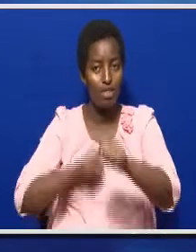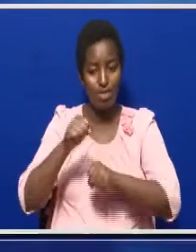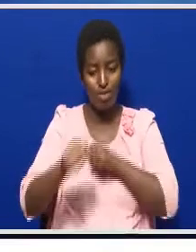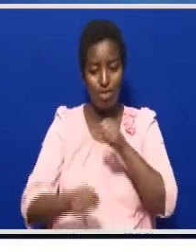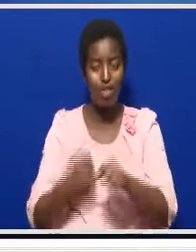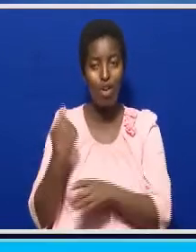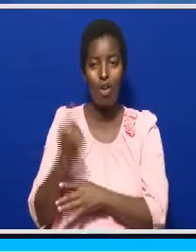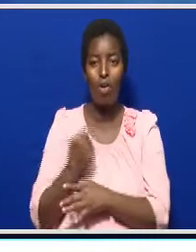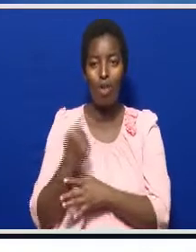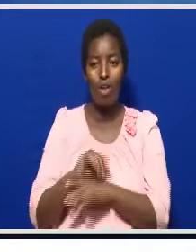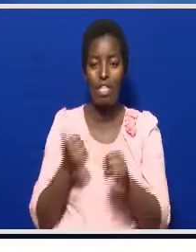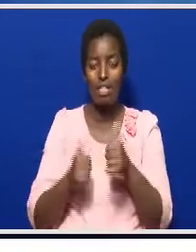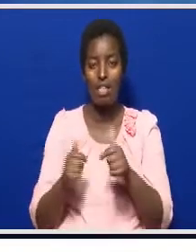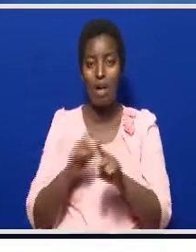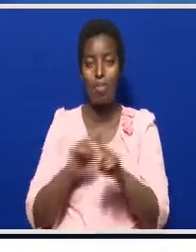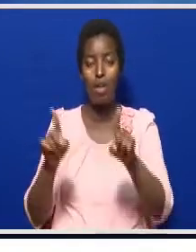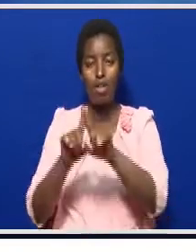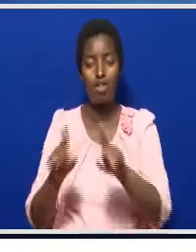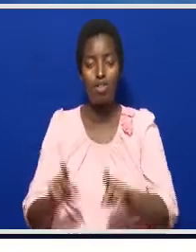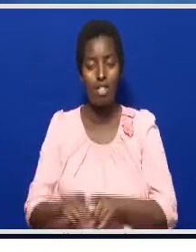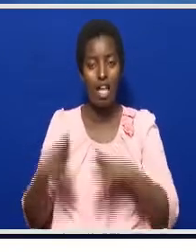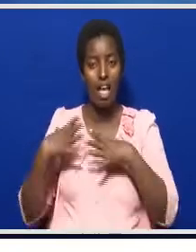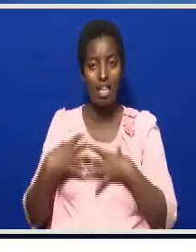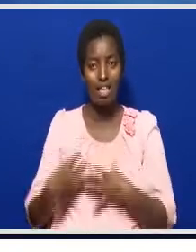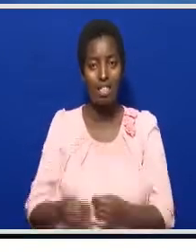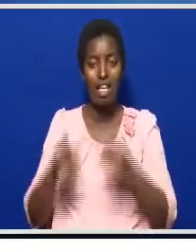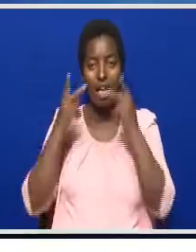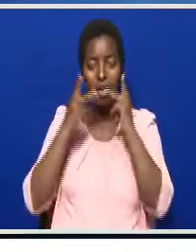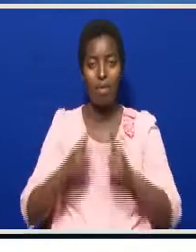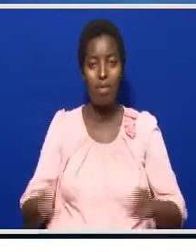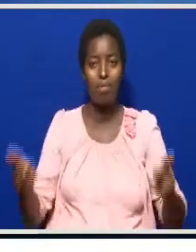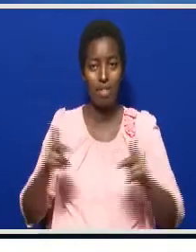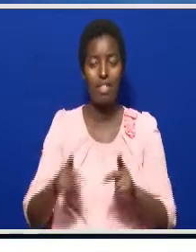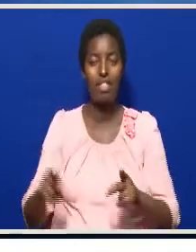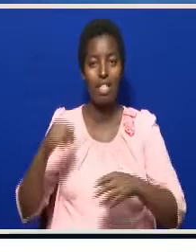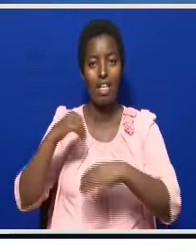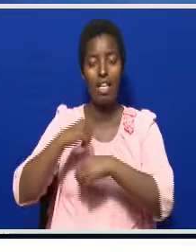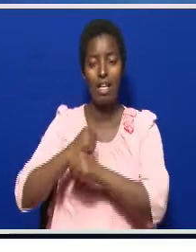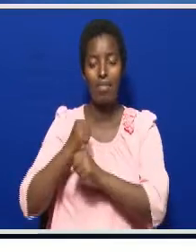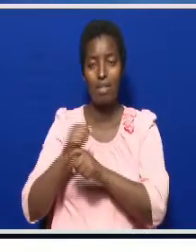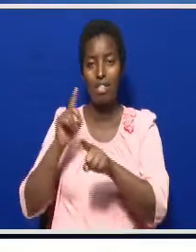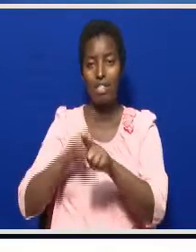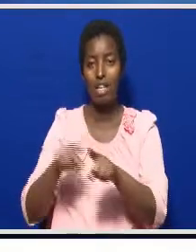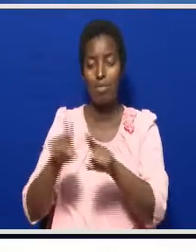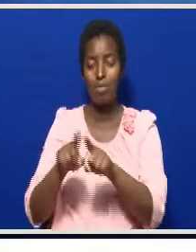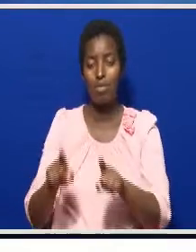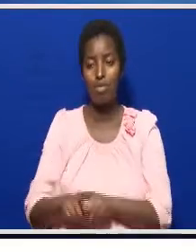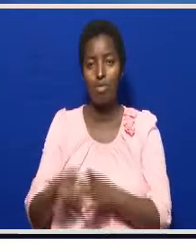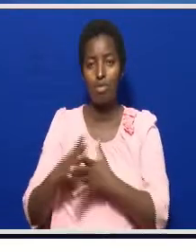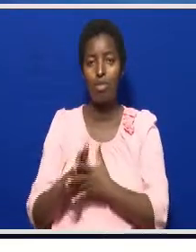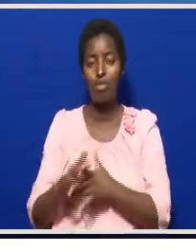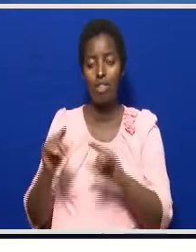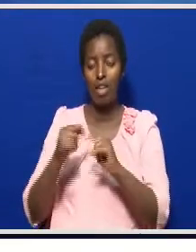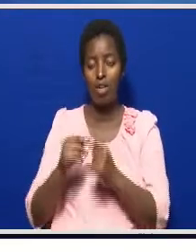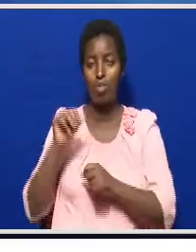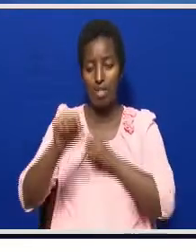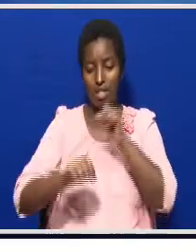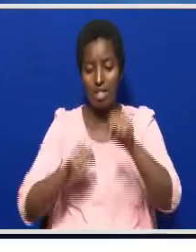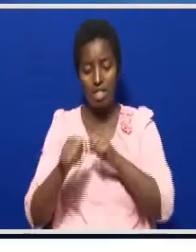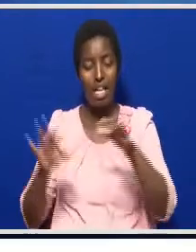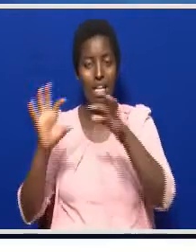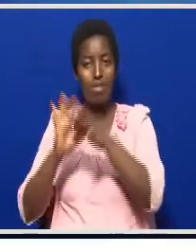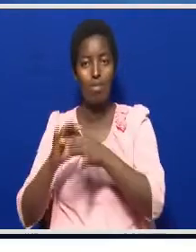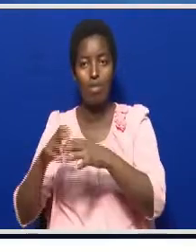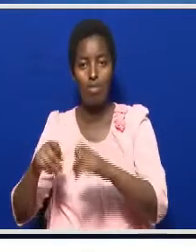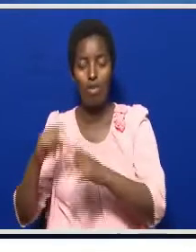a recreational sport but also now embraced as a peacekeeping mission, while the Cycling Association of Kenya has teamed up with other cyclists